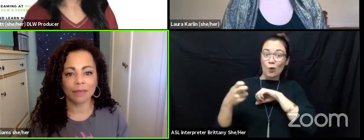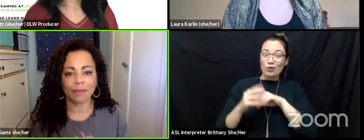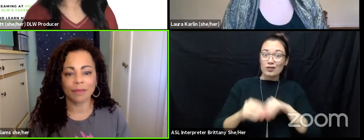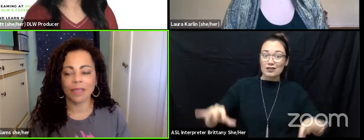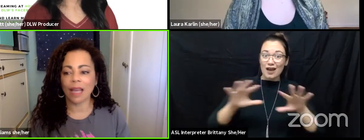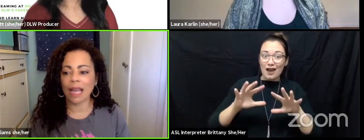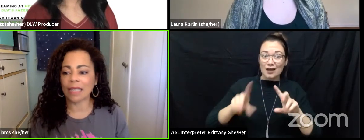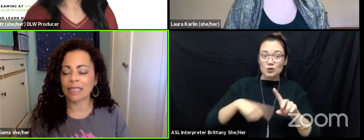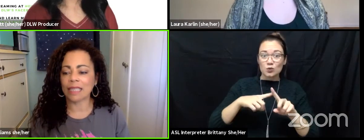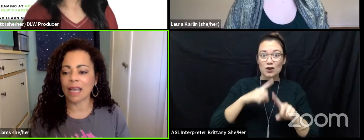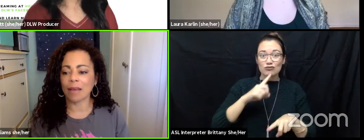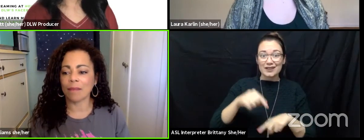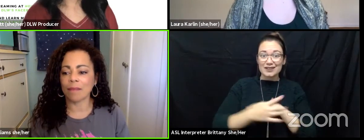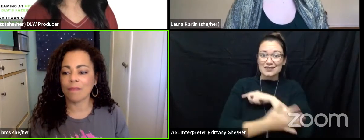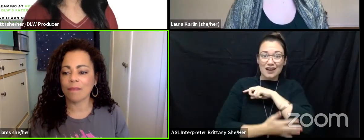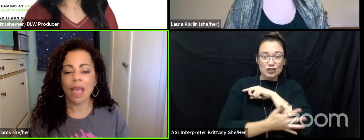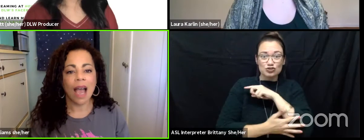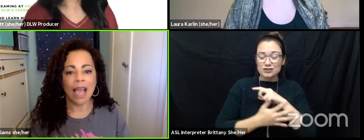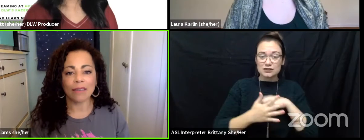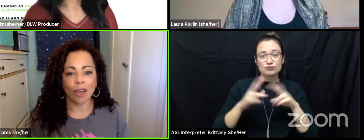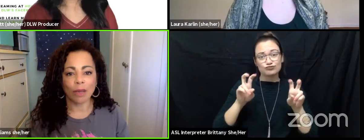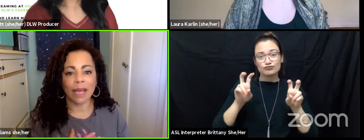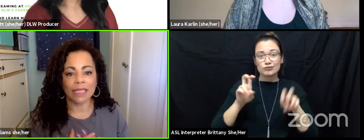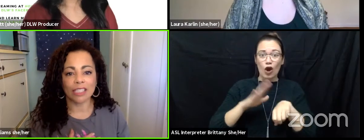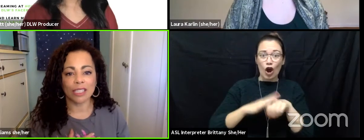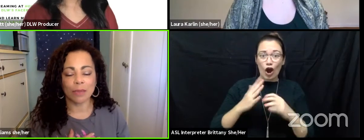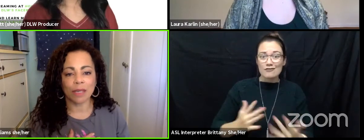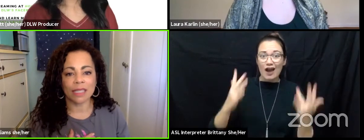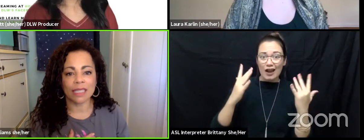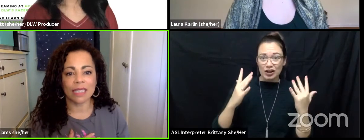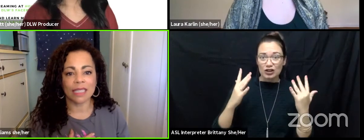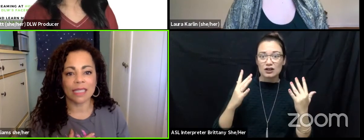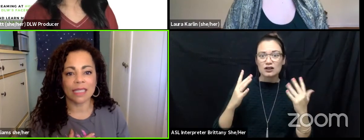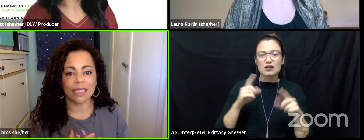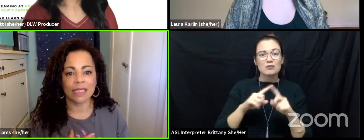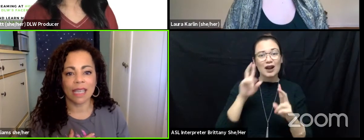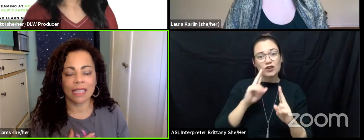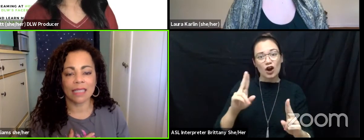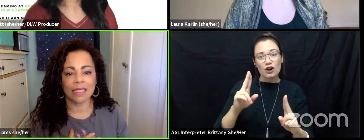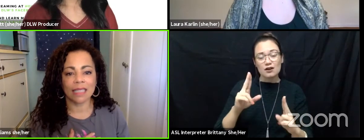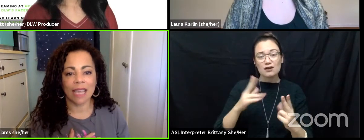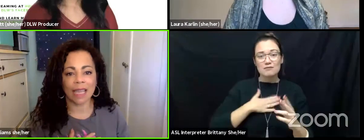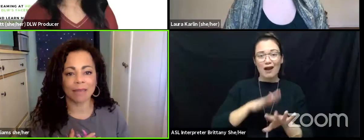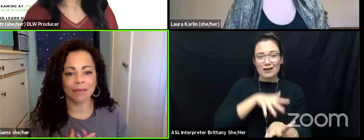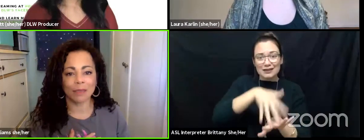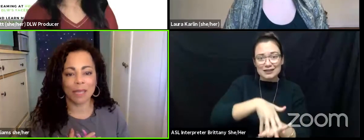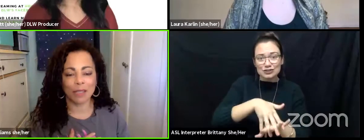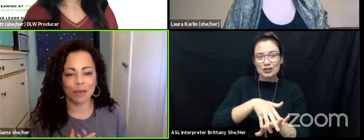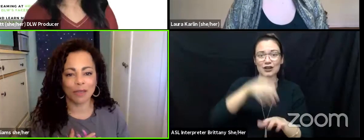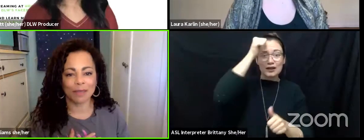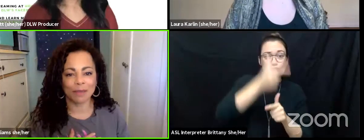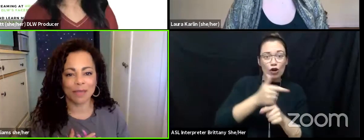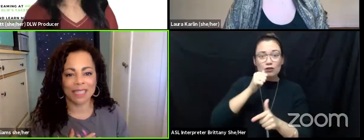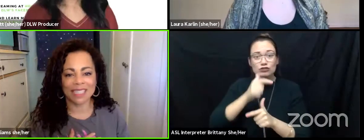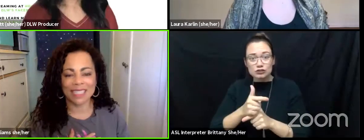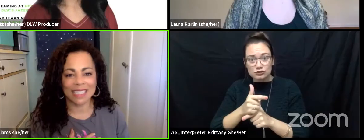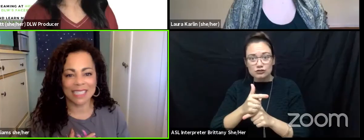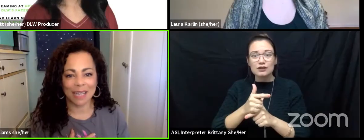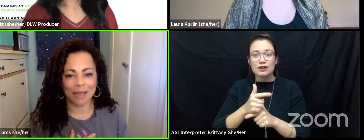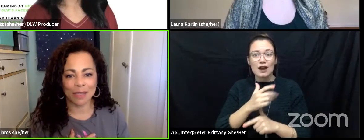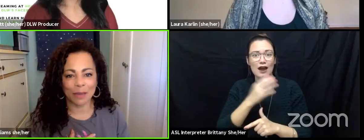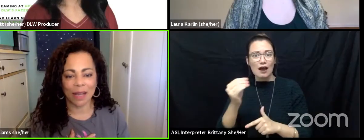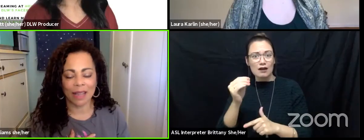fire. And I have to honor my Indigenous brothers and sisters and say to my Tongva brothers and